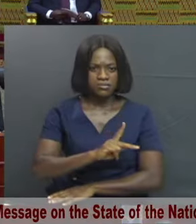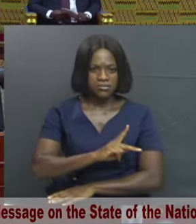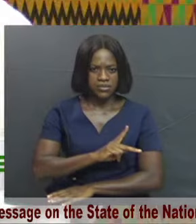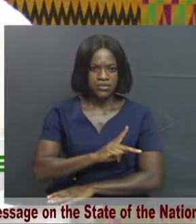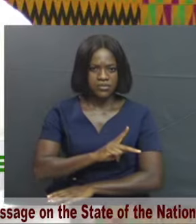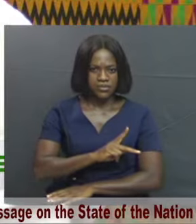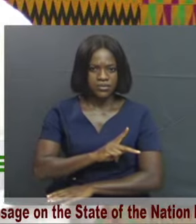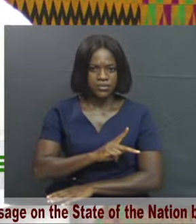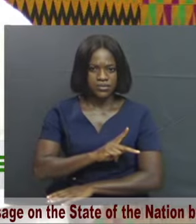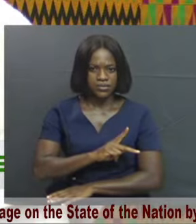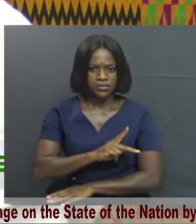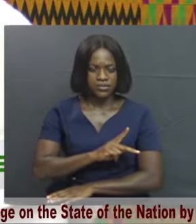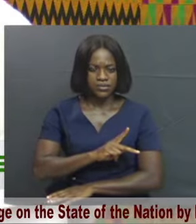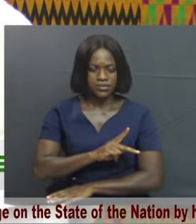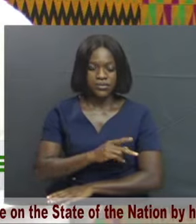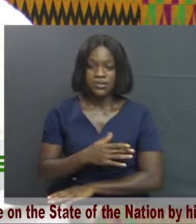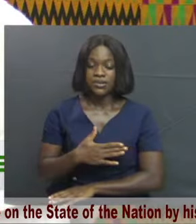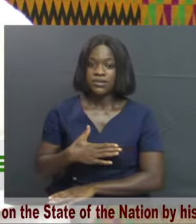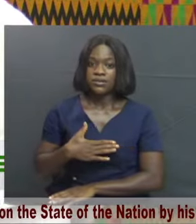Parliament